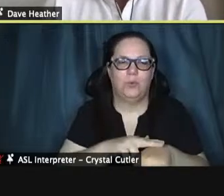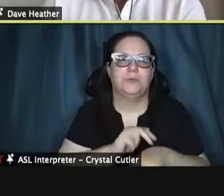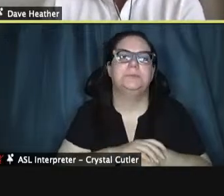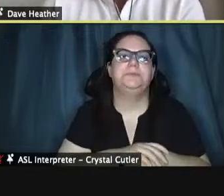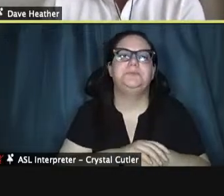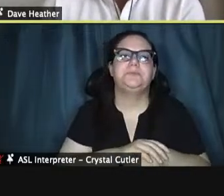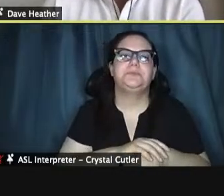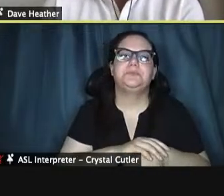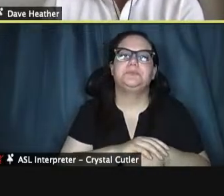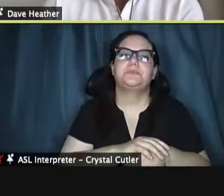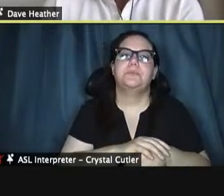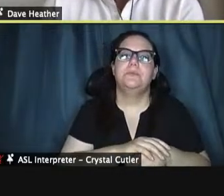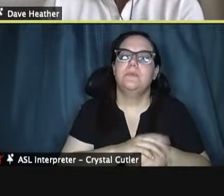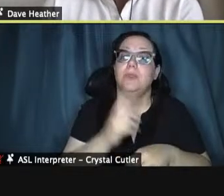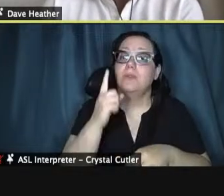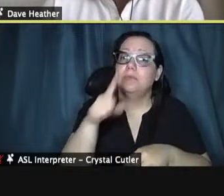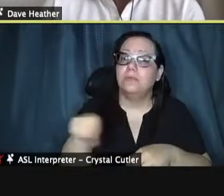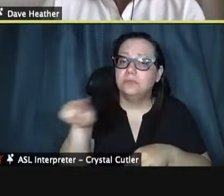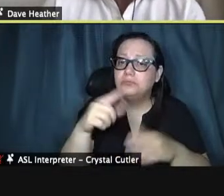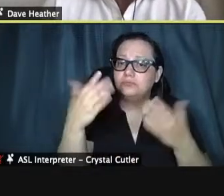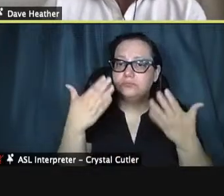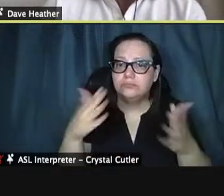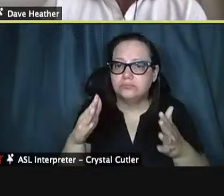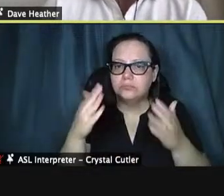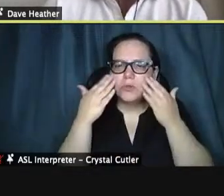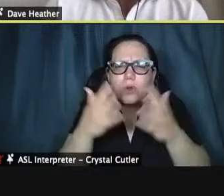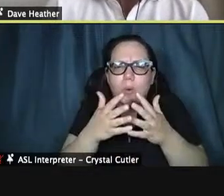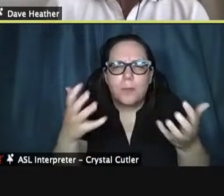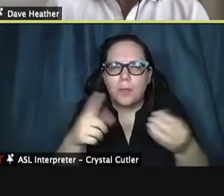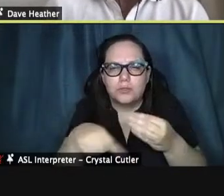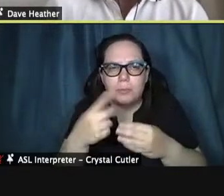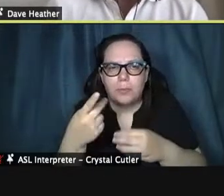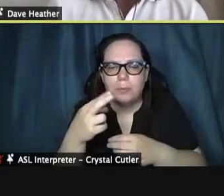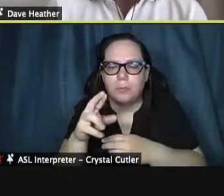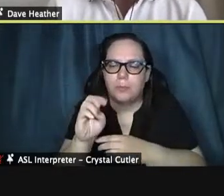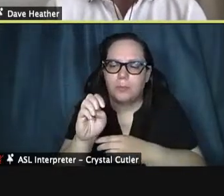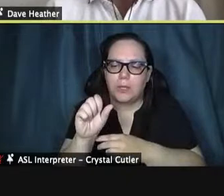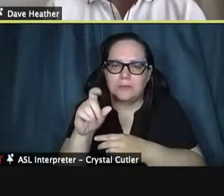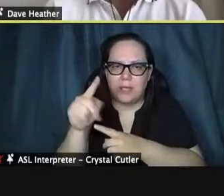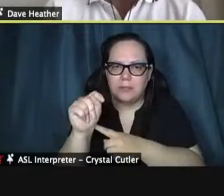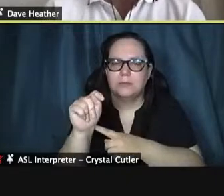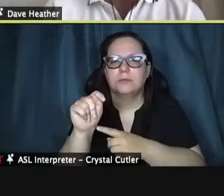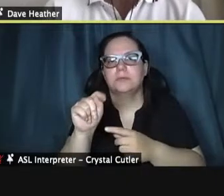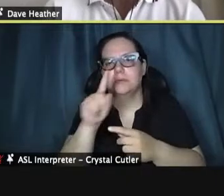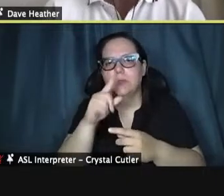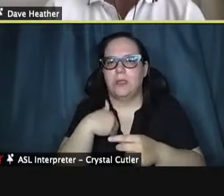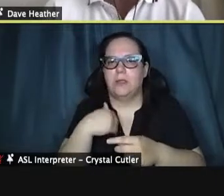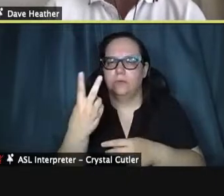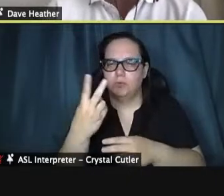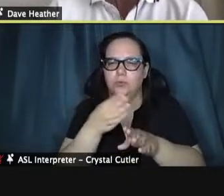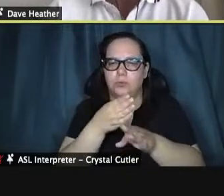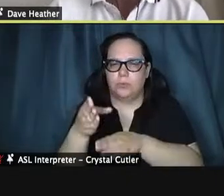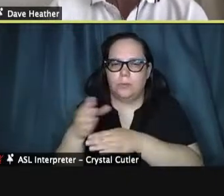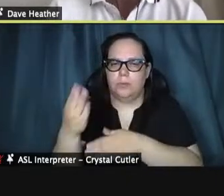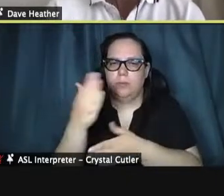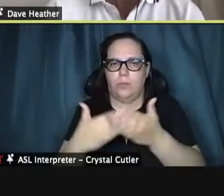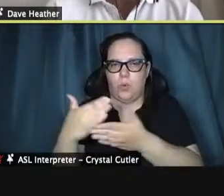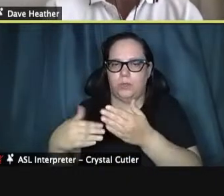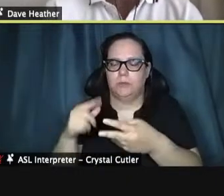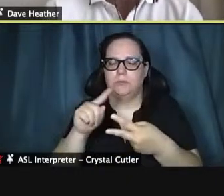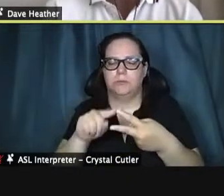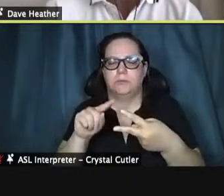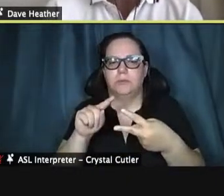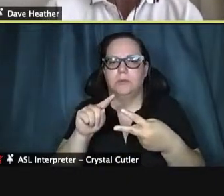For those who don't really know too much about Prospect, there are two primary components on Prospect. One is